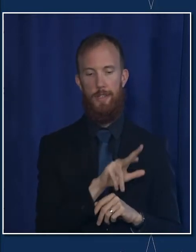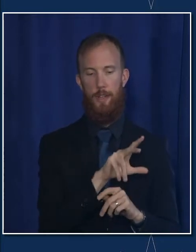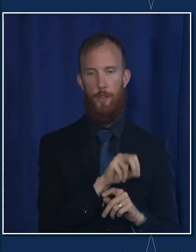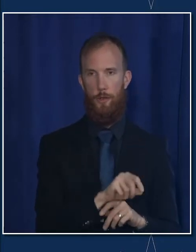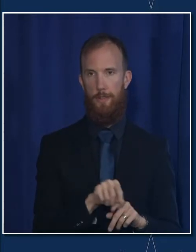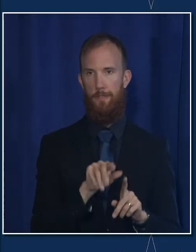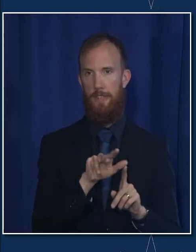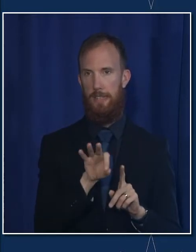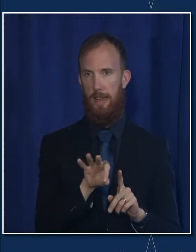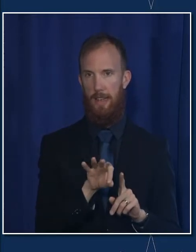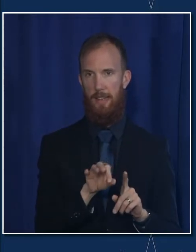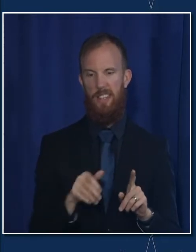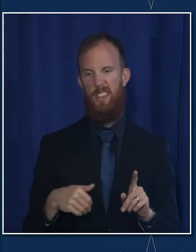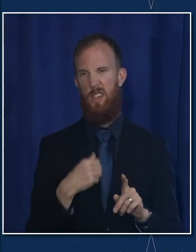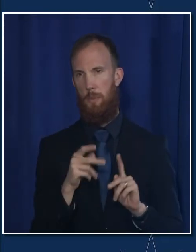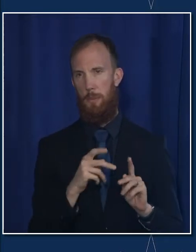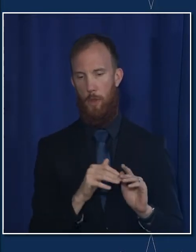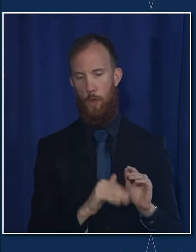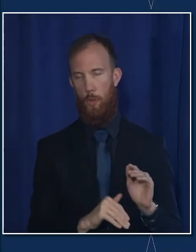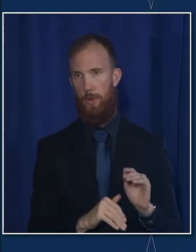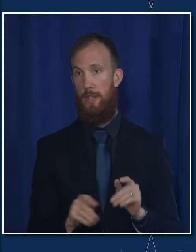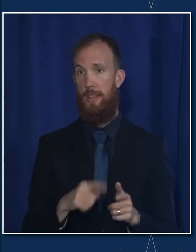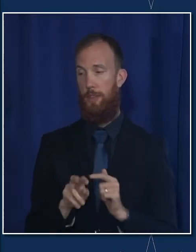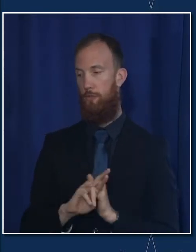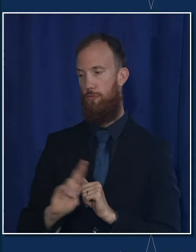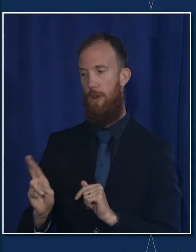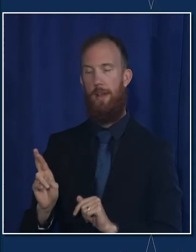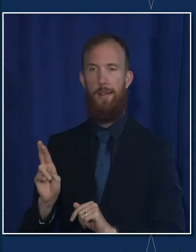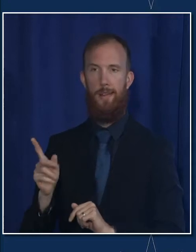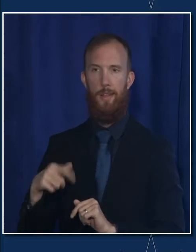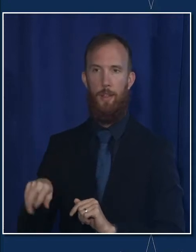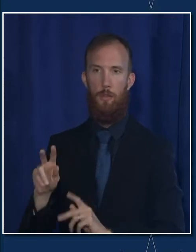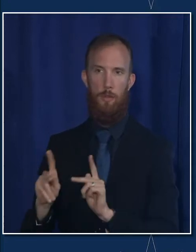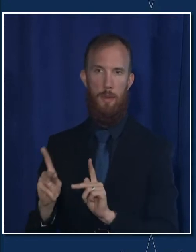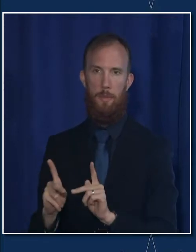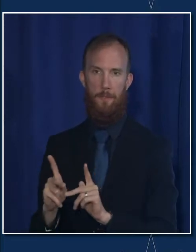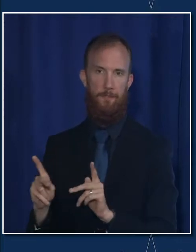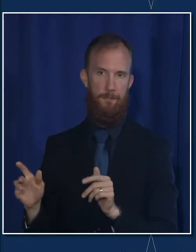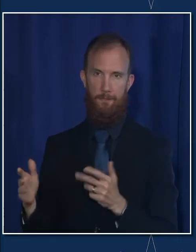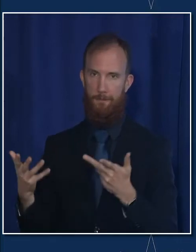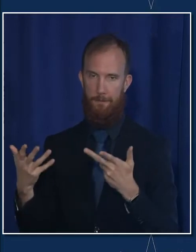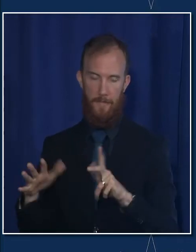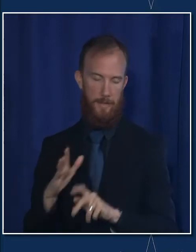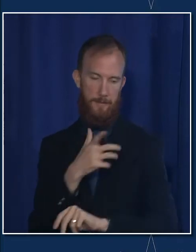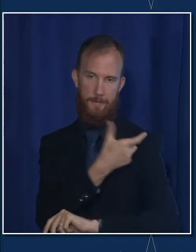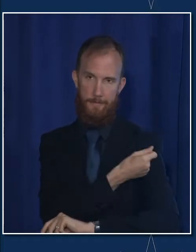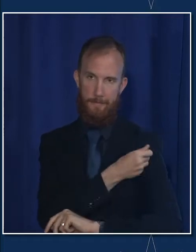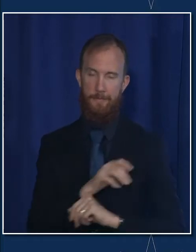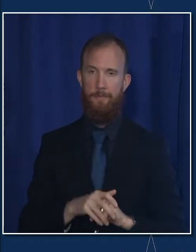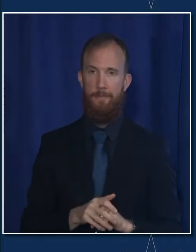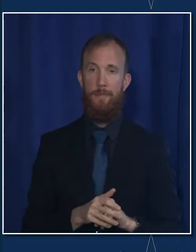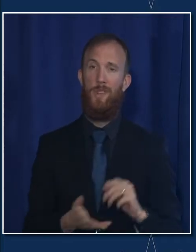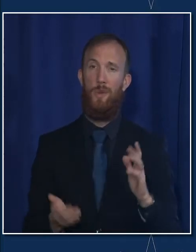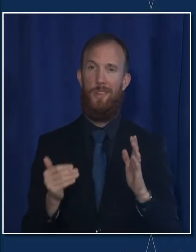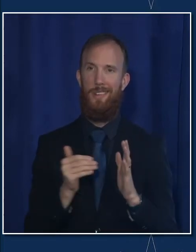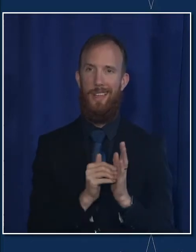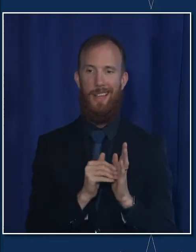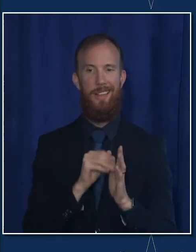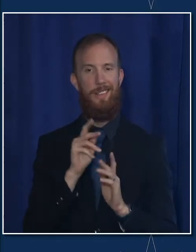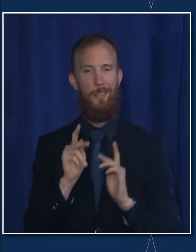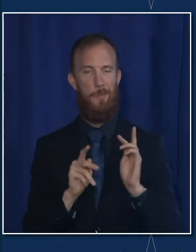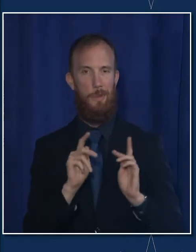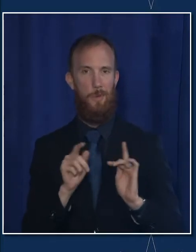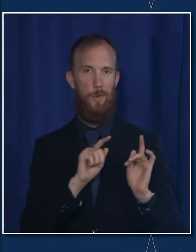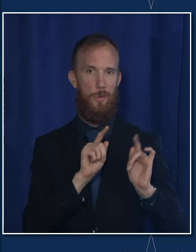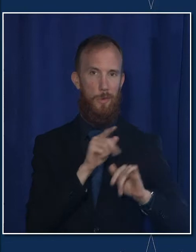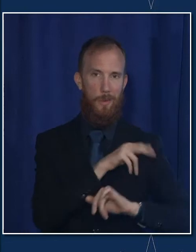people are lower. And then on the right, the comparison of those who are fully vaccinated by age. Again, where we are seeing people broadly be hospitalized or die